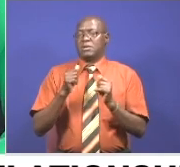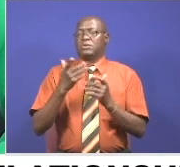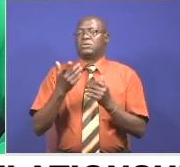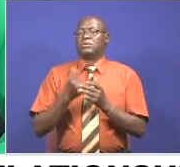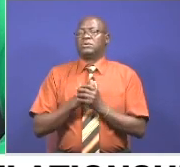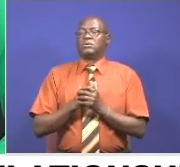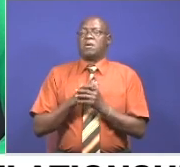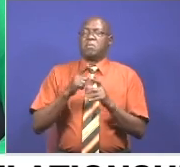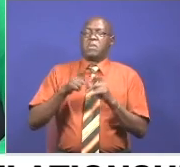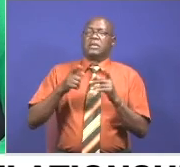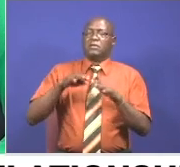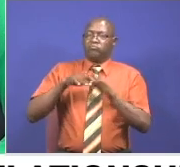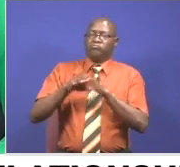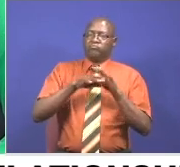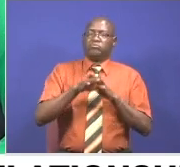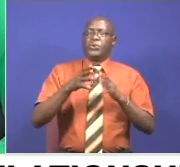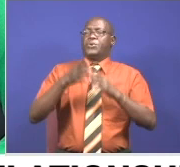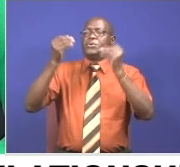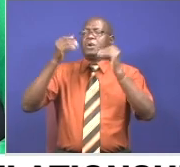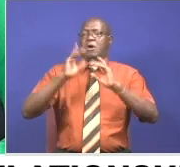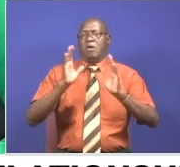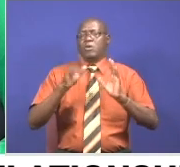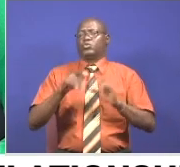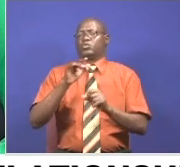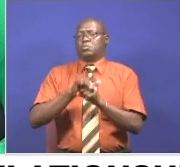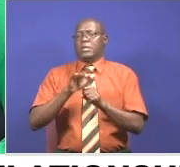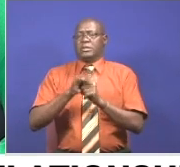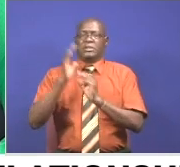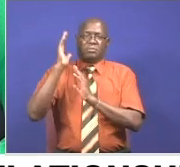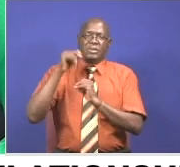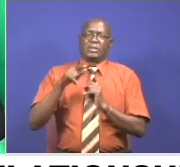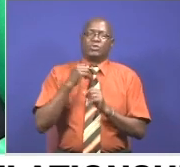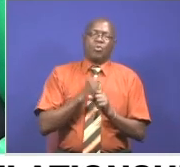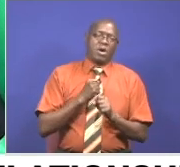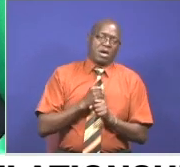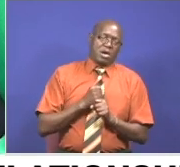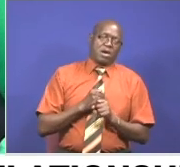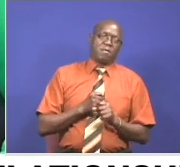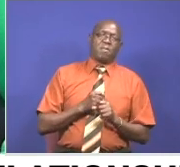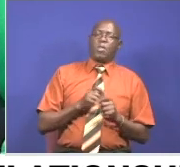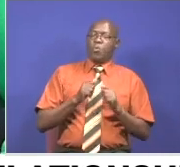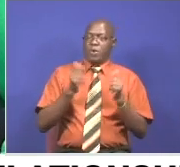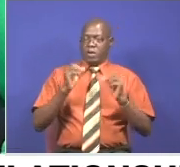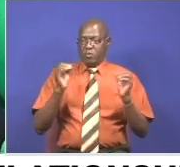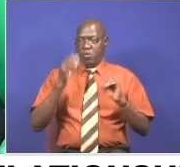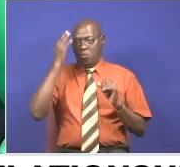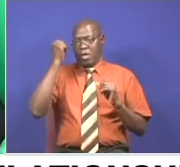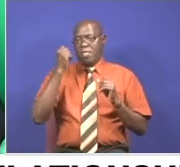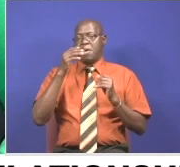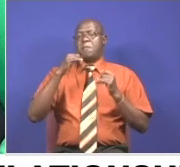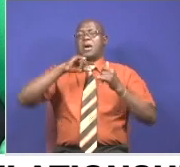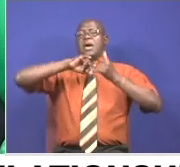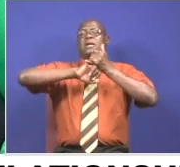no. That is too much expectations, and that will not work on well, because there are marriages that normally fail